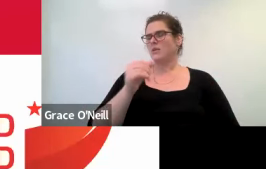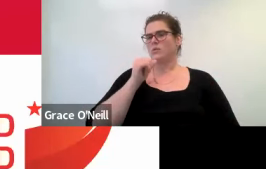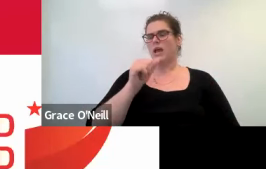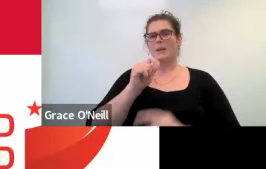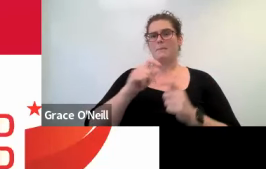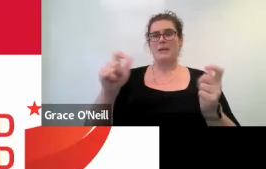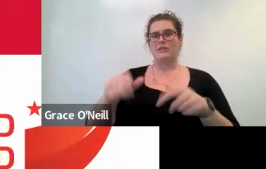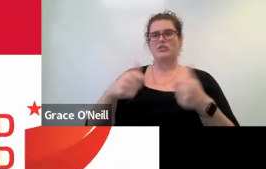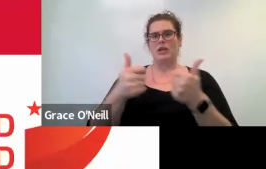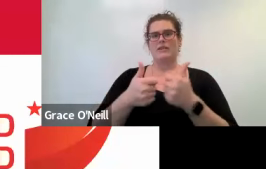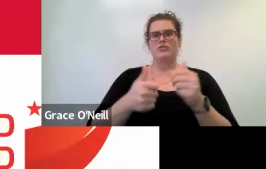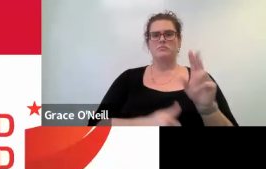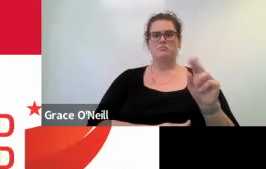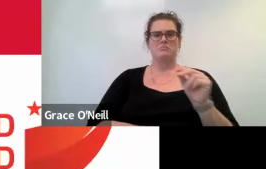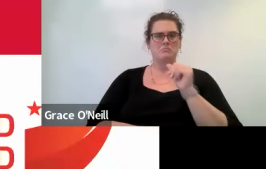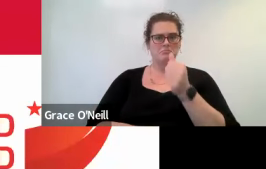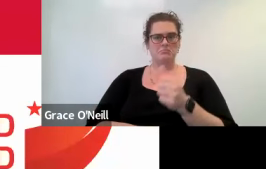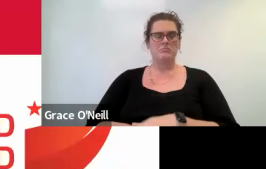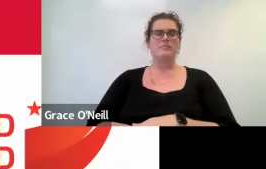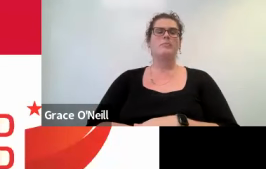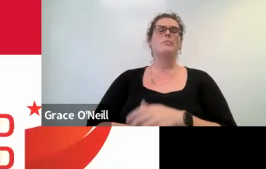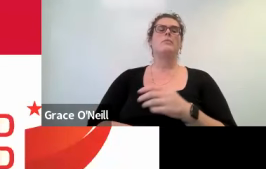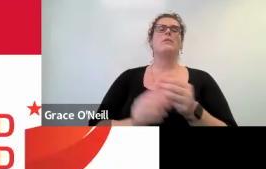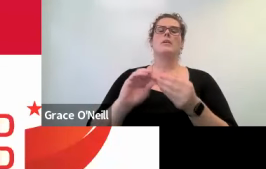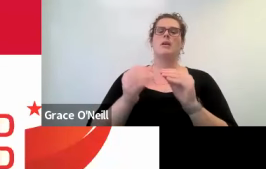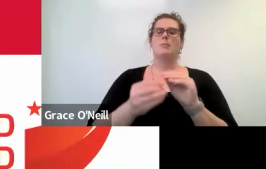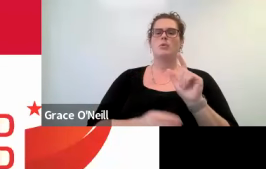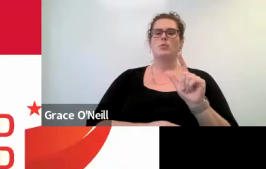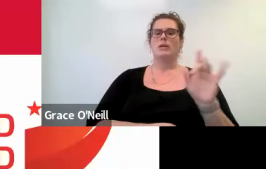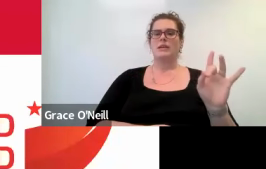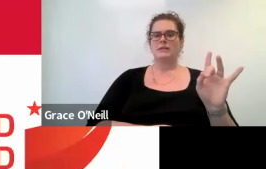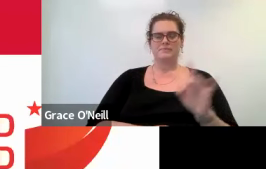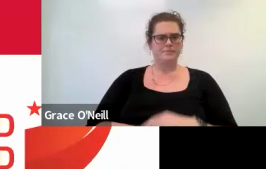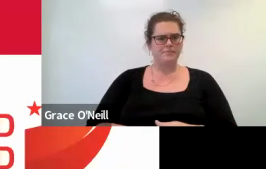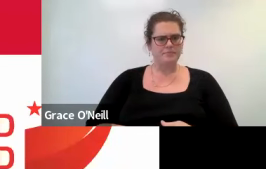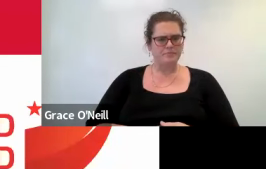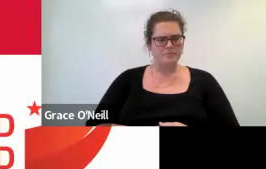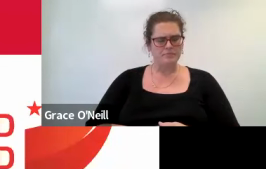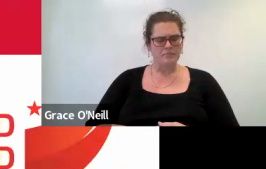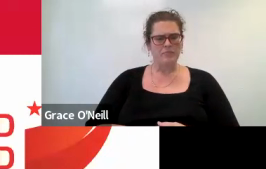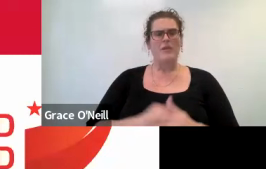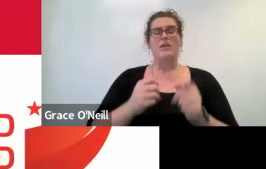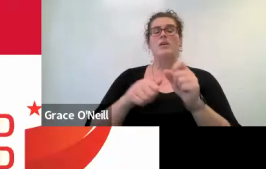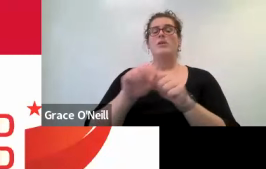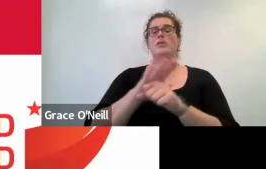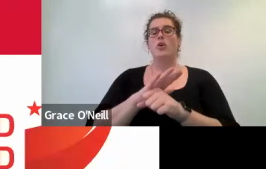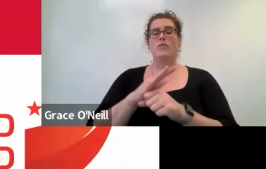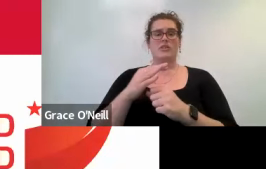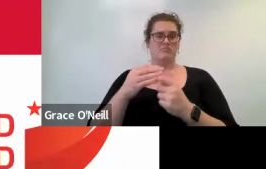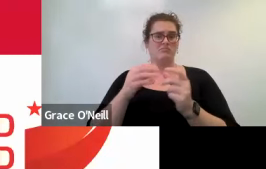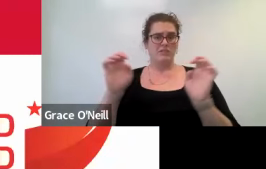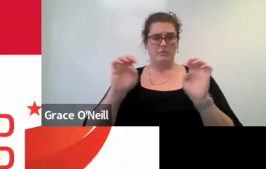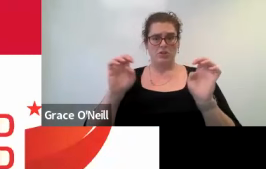support. Question 28. Due to the COVID-19 public health emergency, have you felt